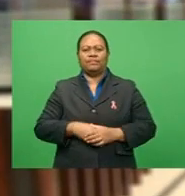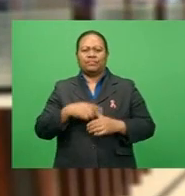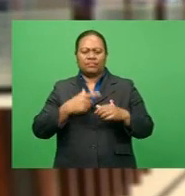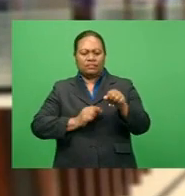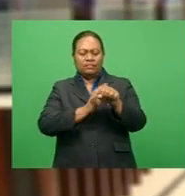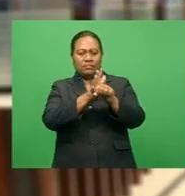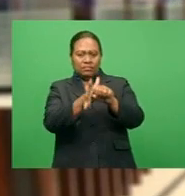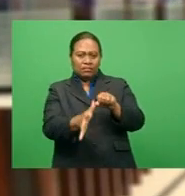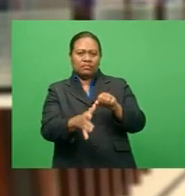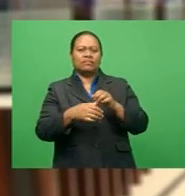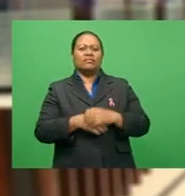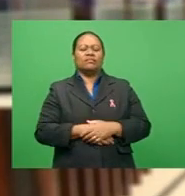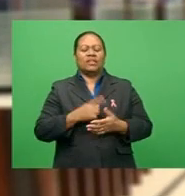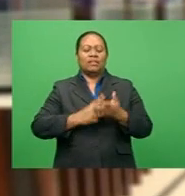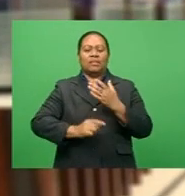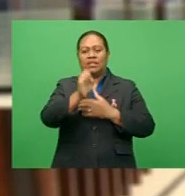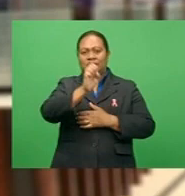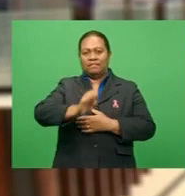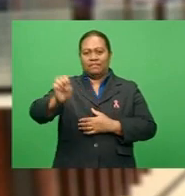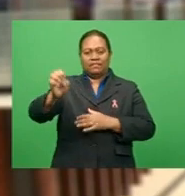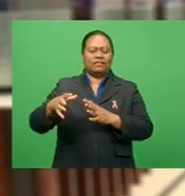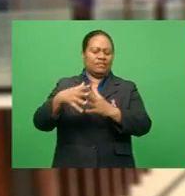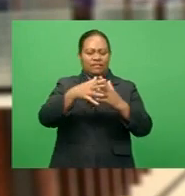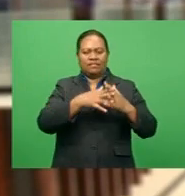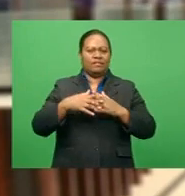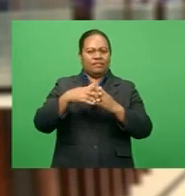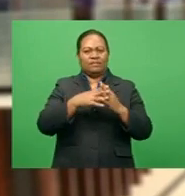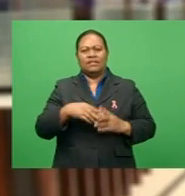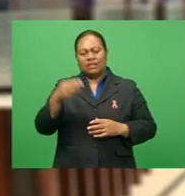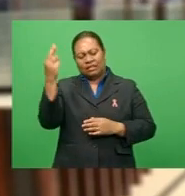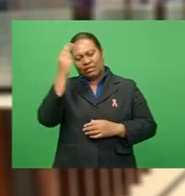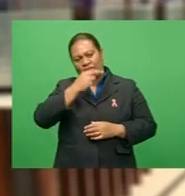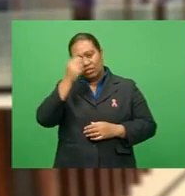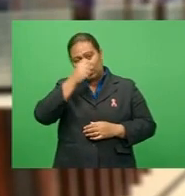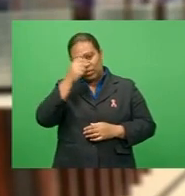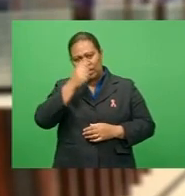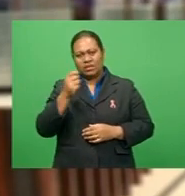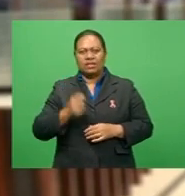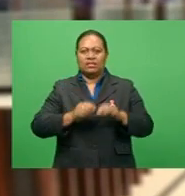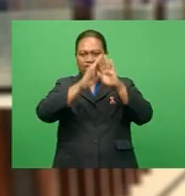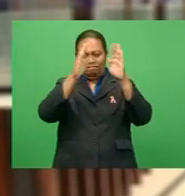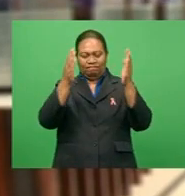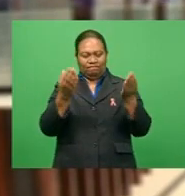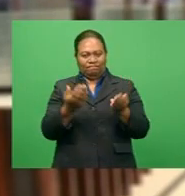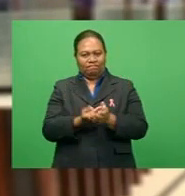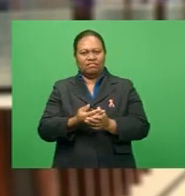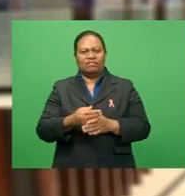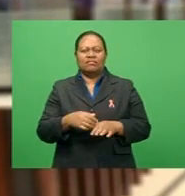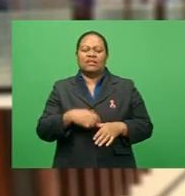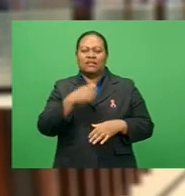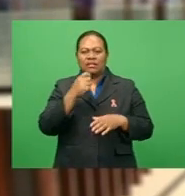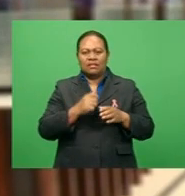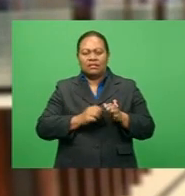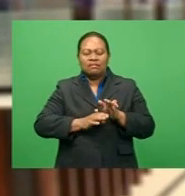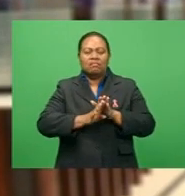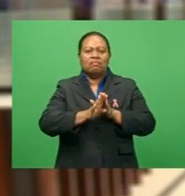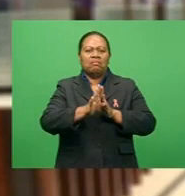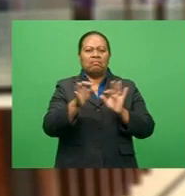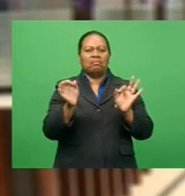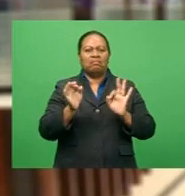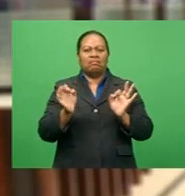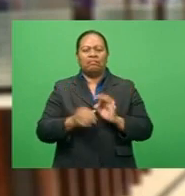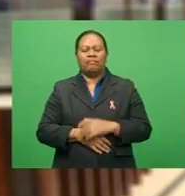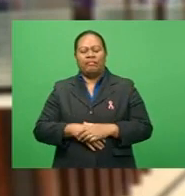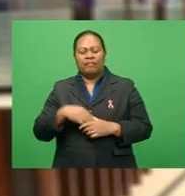coronavirus cases in Europe and the US threatened the global outlook. Also, a lack of progress towards a US stimulus package put traders